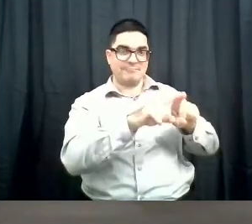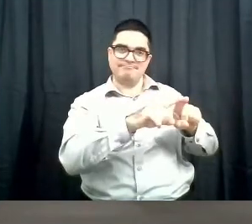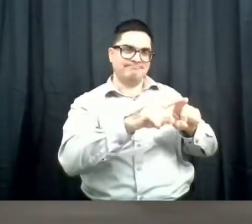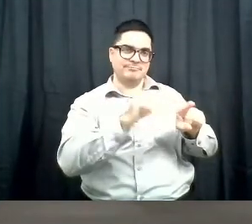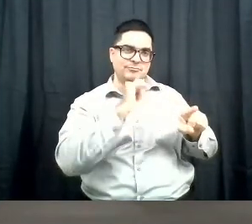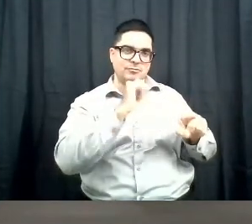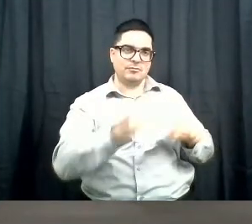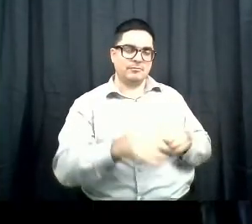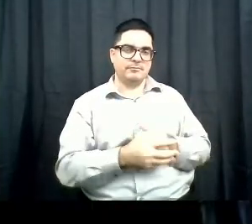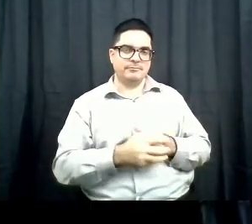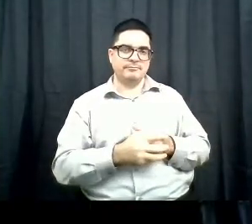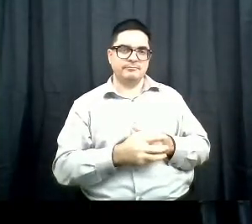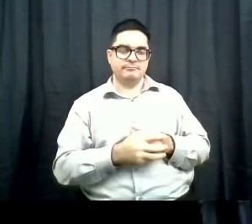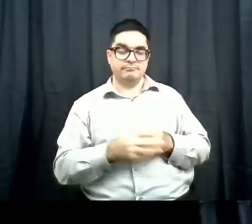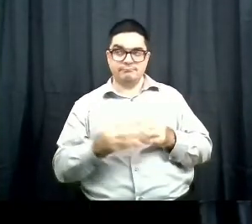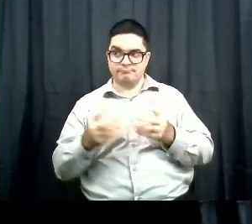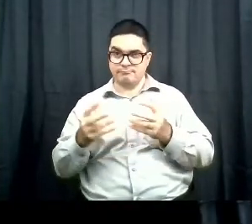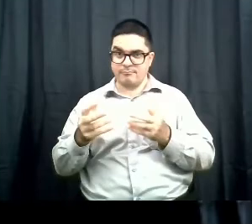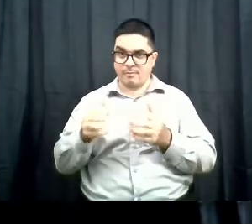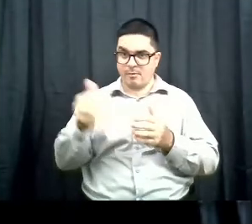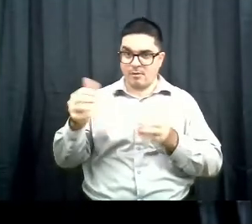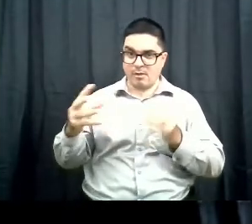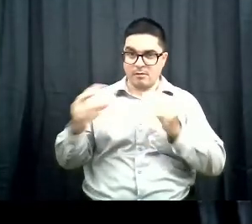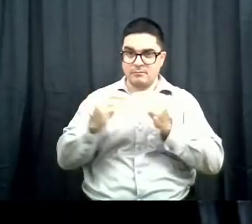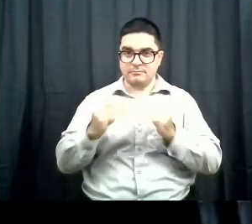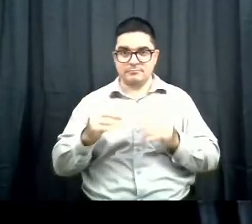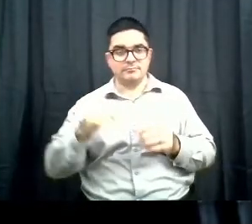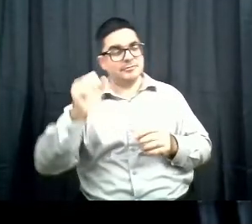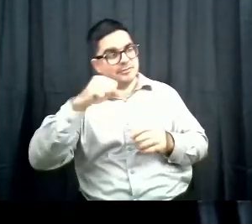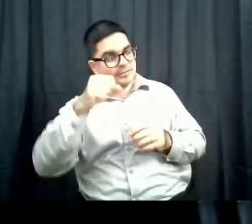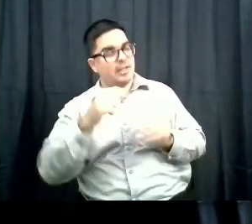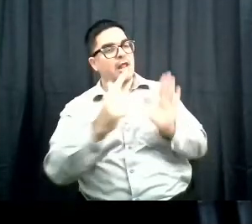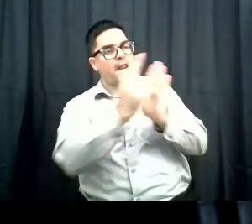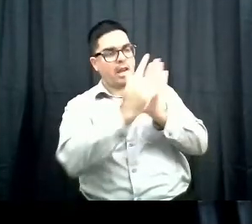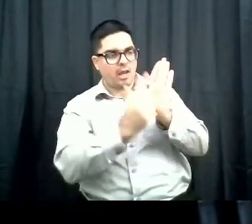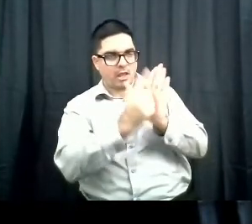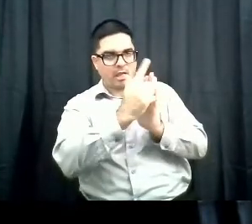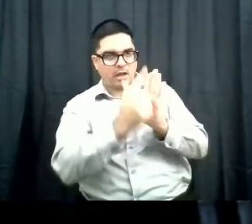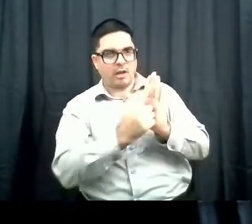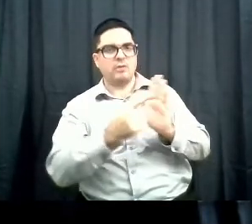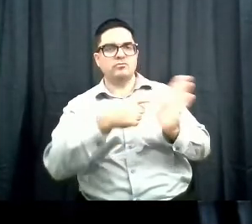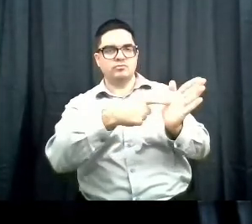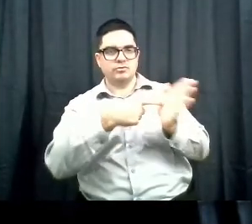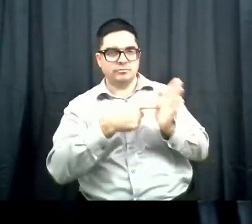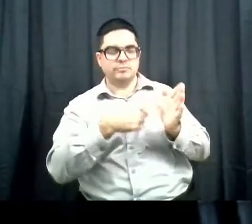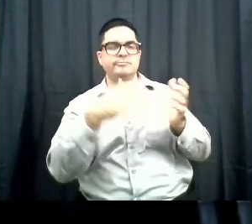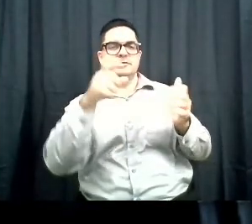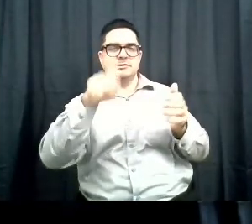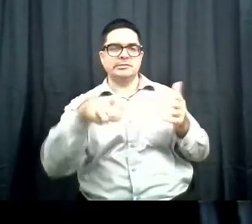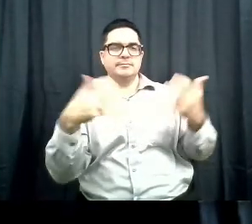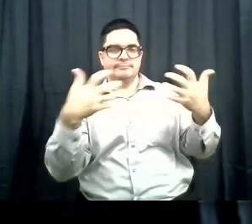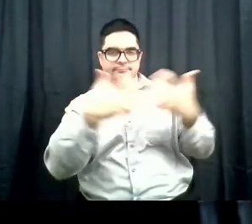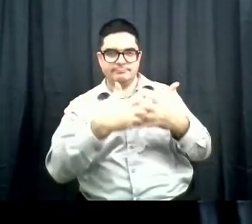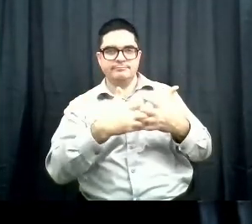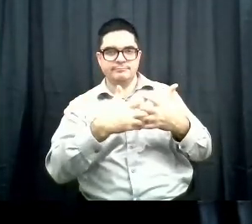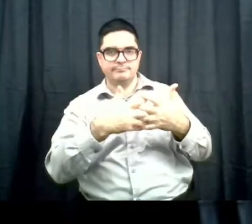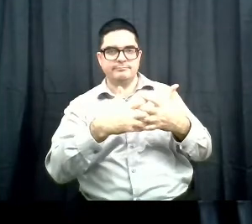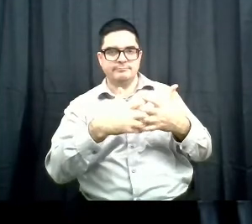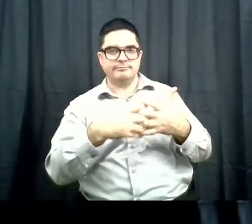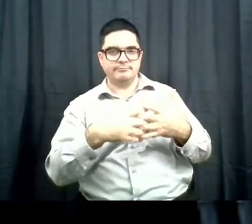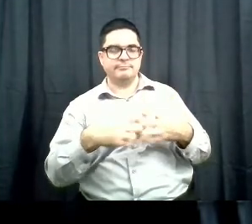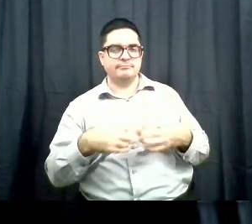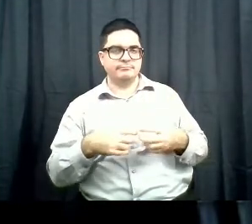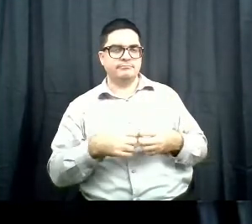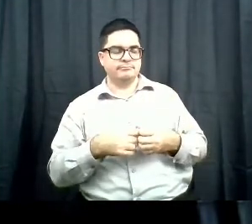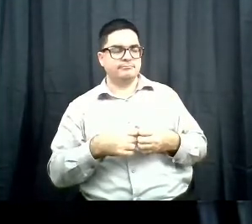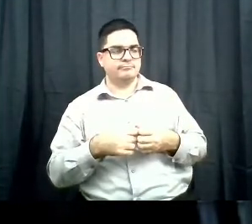to add something? I would agree with that, but there also may be a legal requirement that Martin Bienenstock or Brian Rosen from Brusco might be able to supplement as